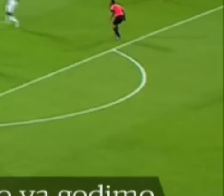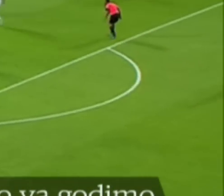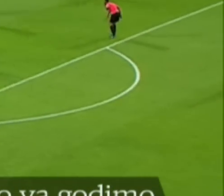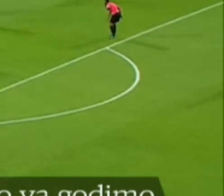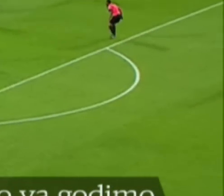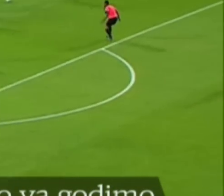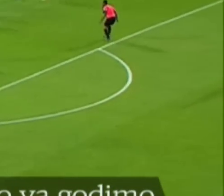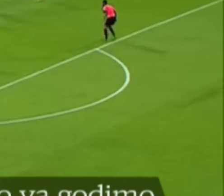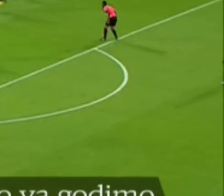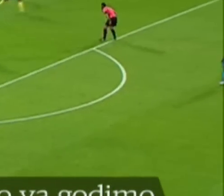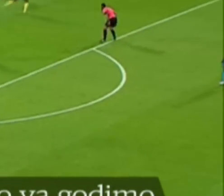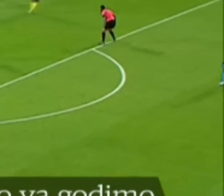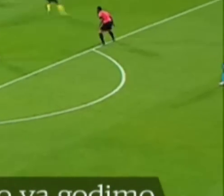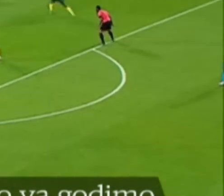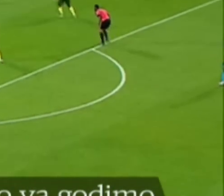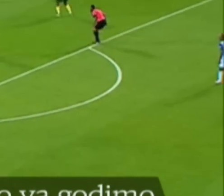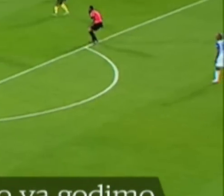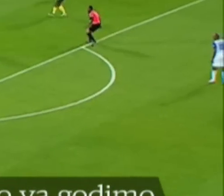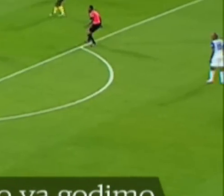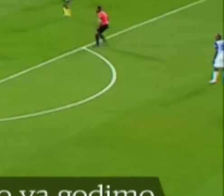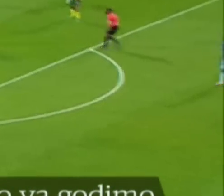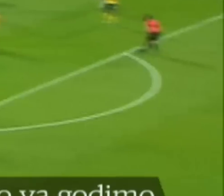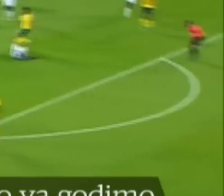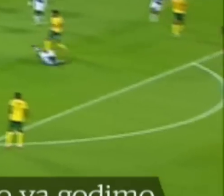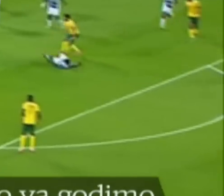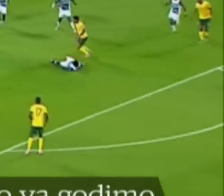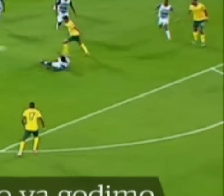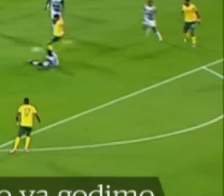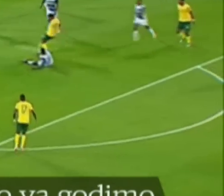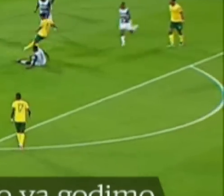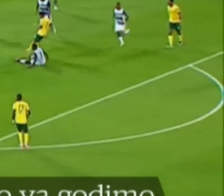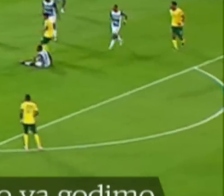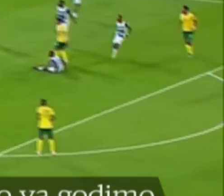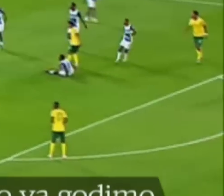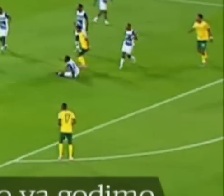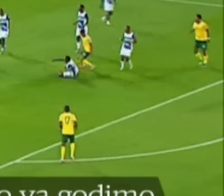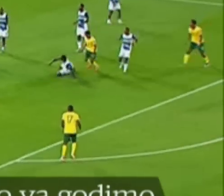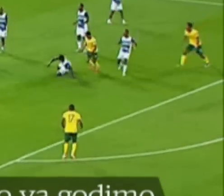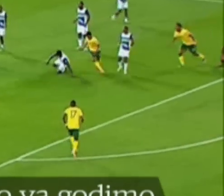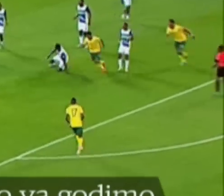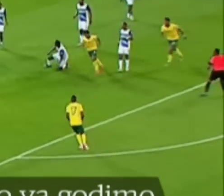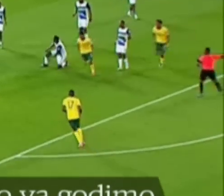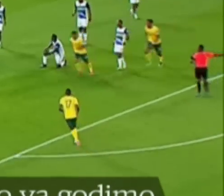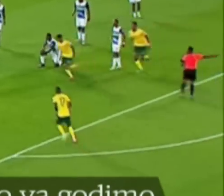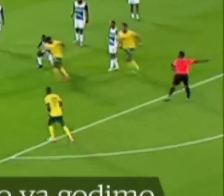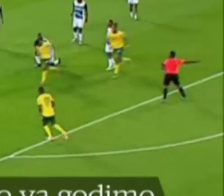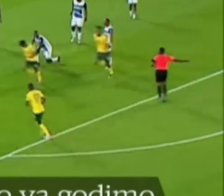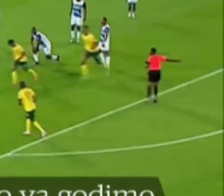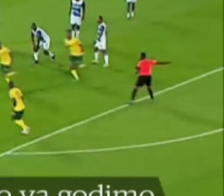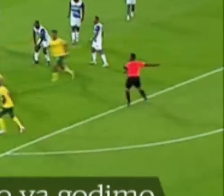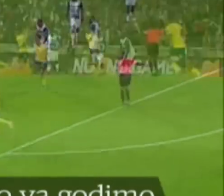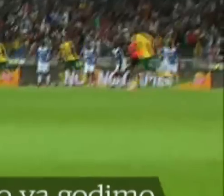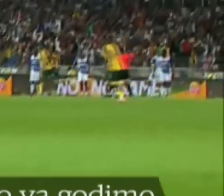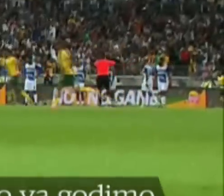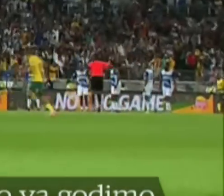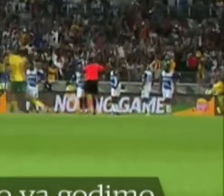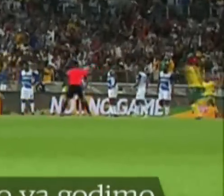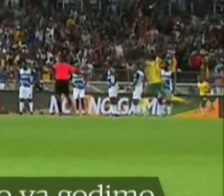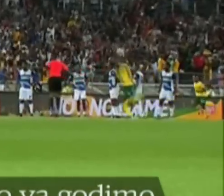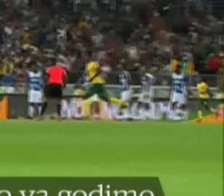Dao, nice cutback. Mofokeng set up for the strike. 2-0.